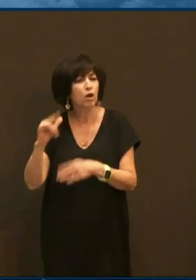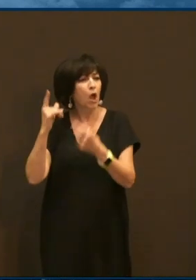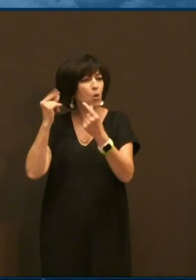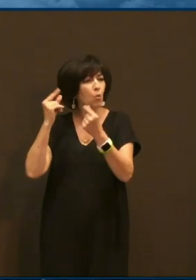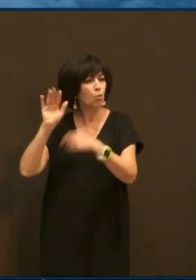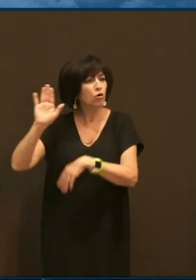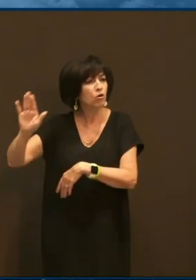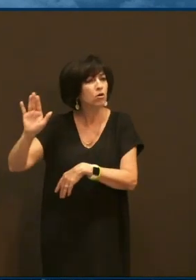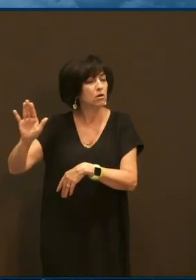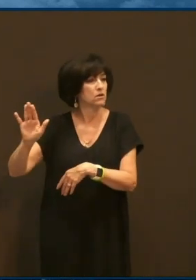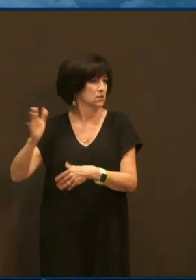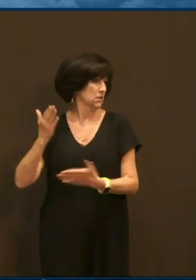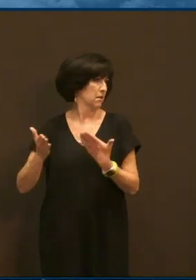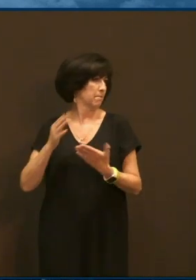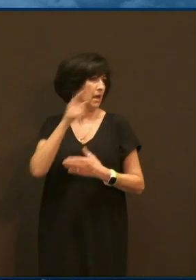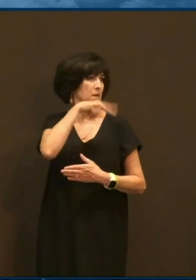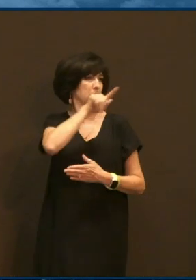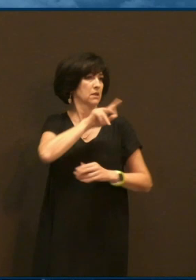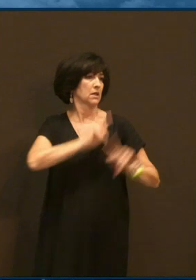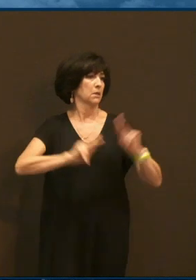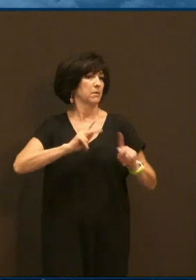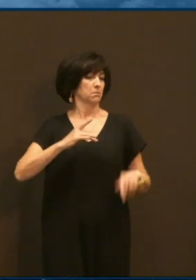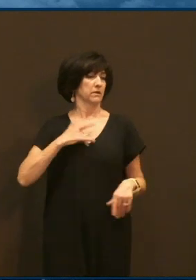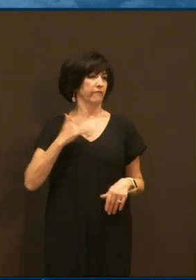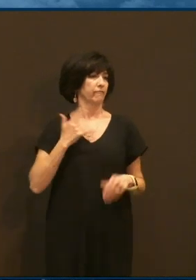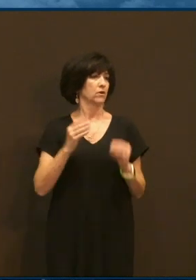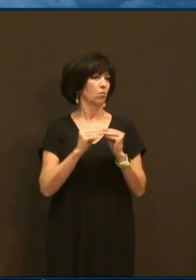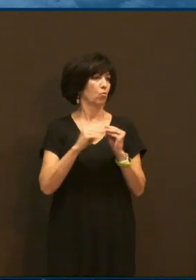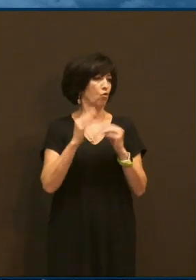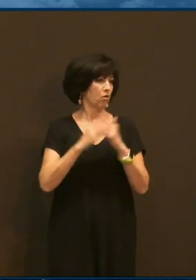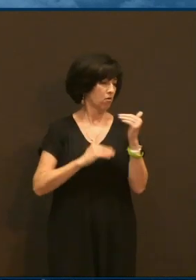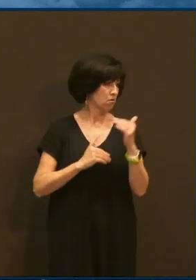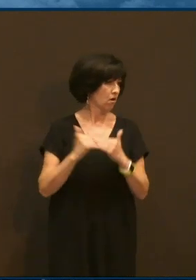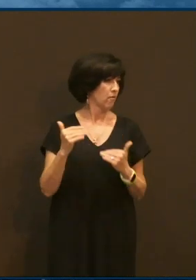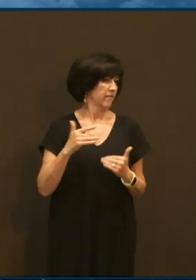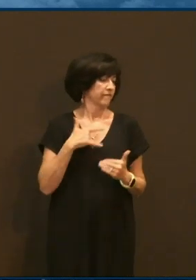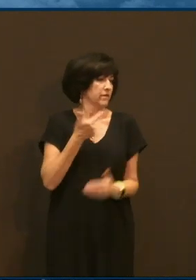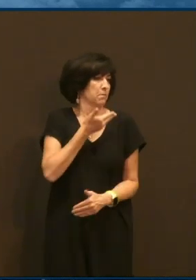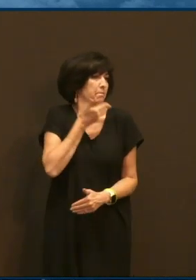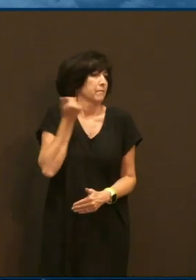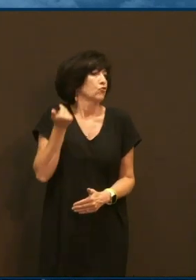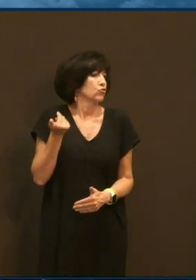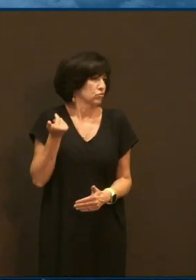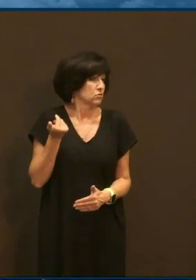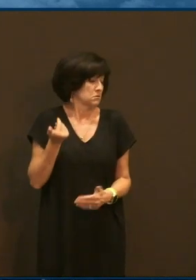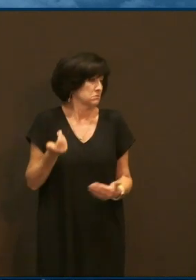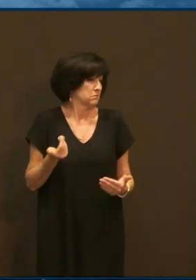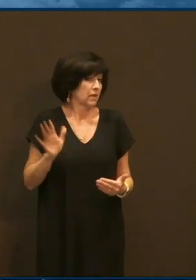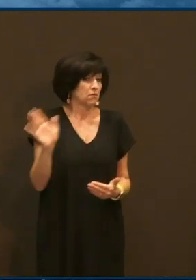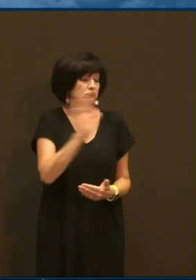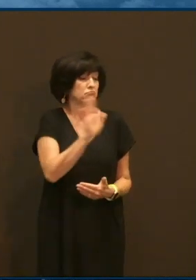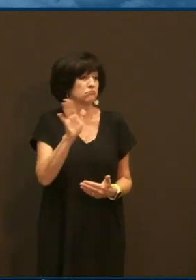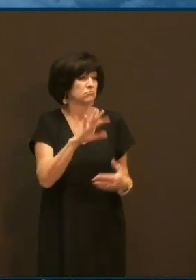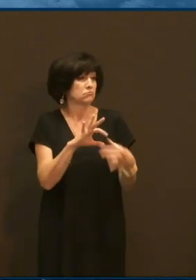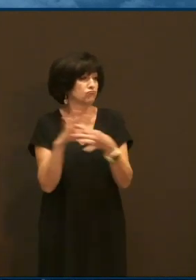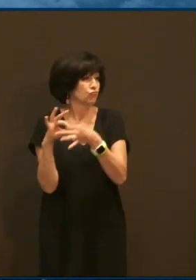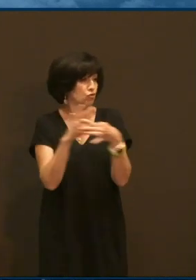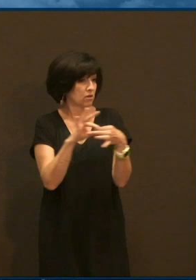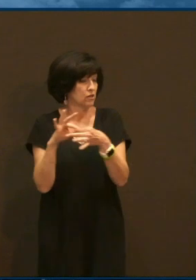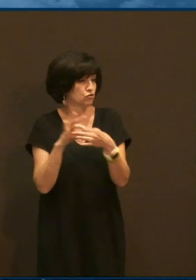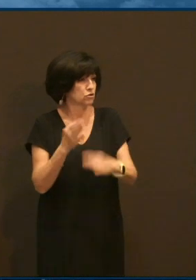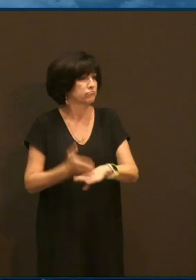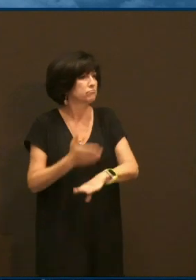and confidence, and would improve relationships with communities, particularly communities of